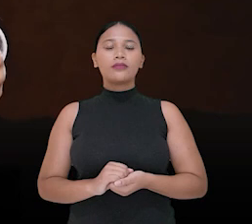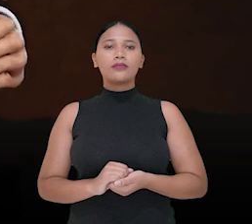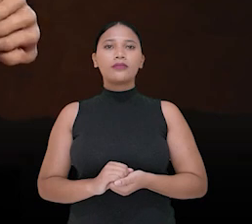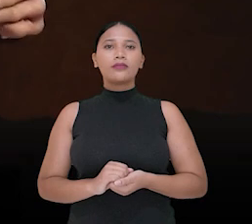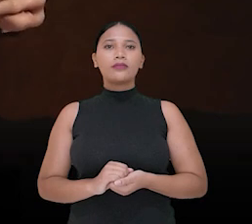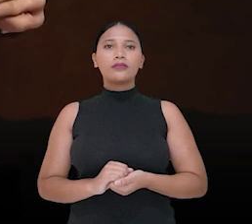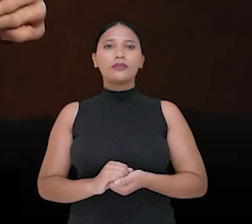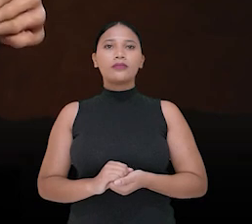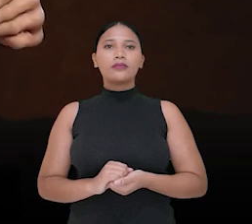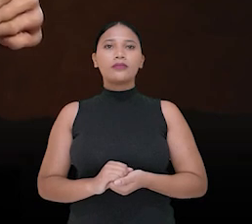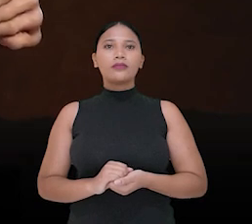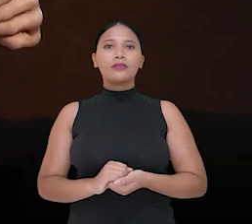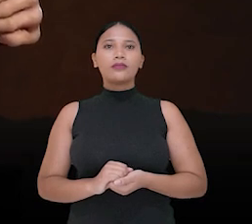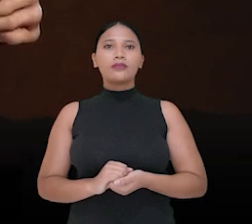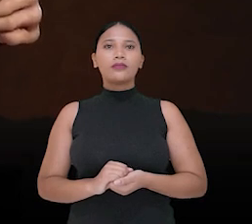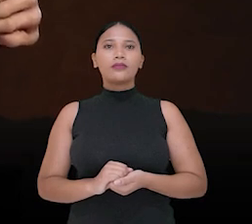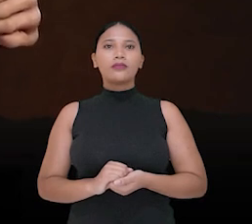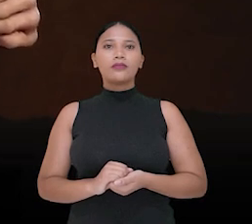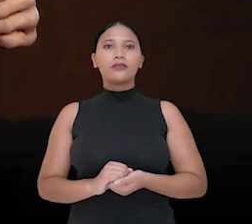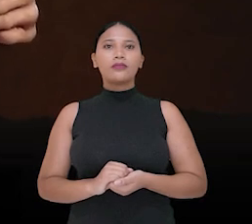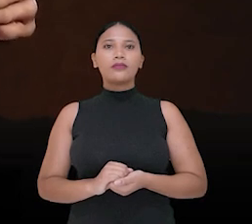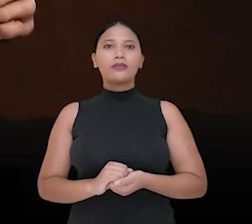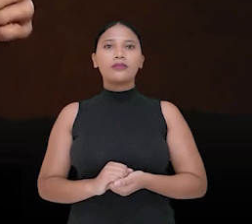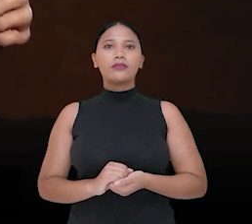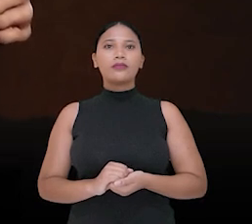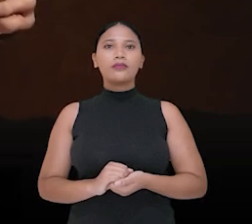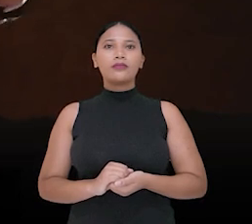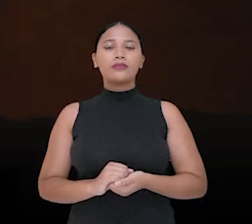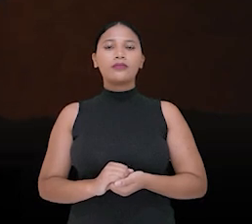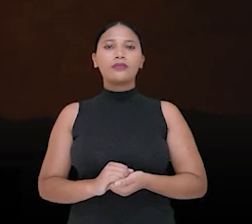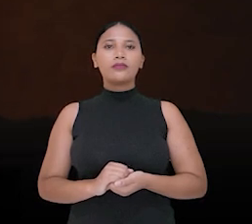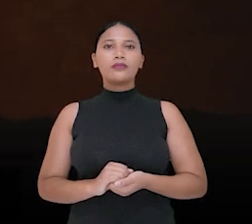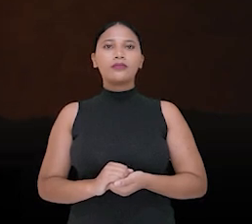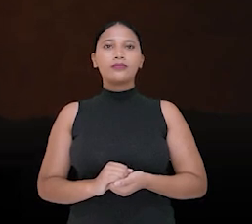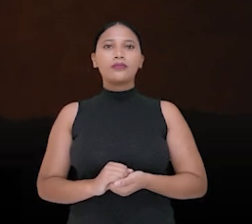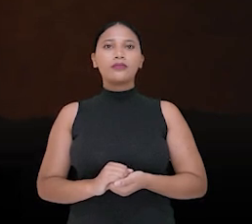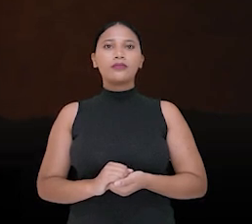Congratulations. Instead of the United States of America,